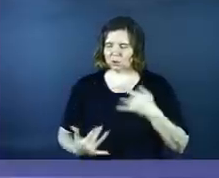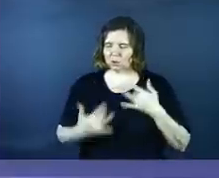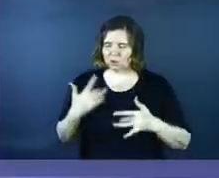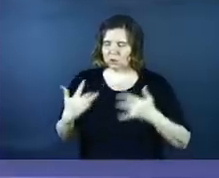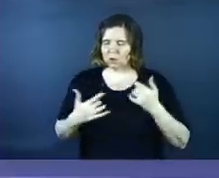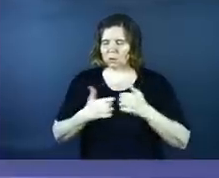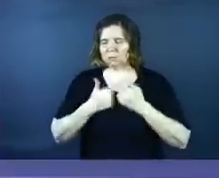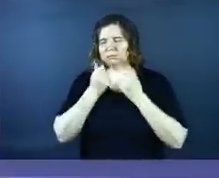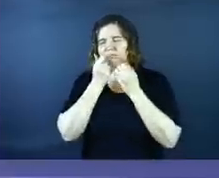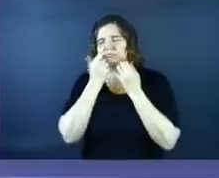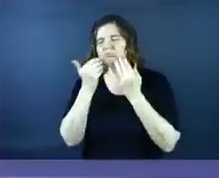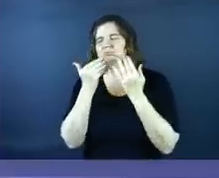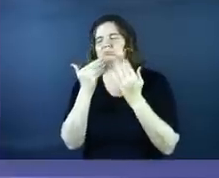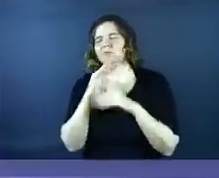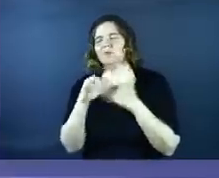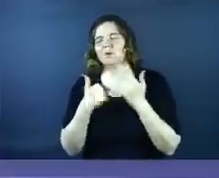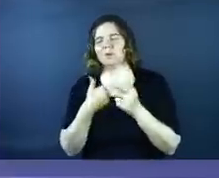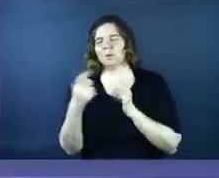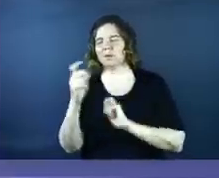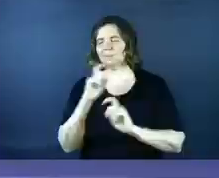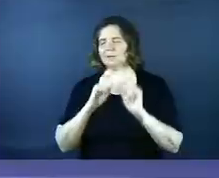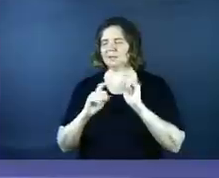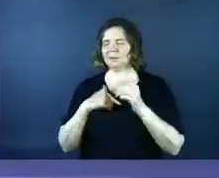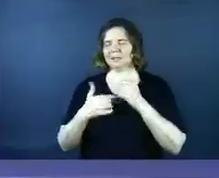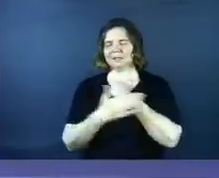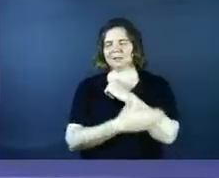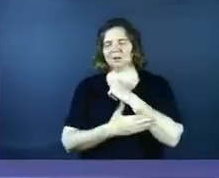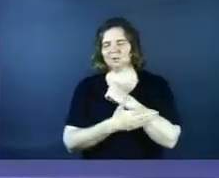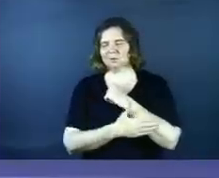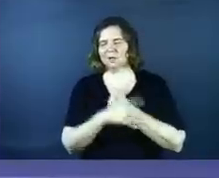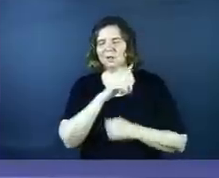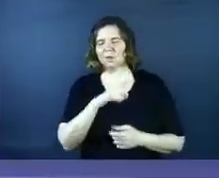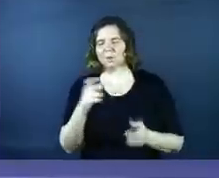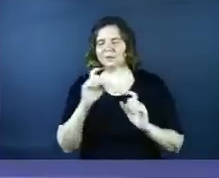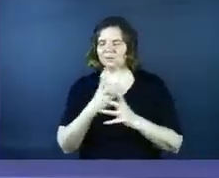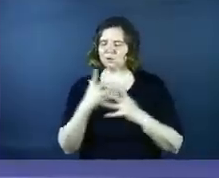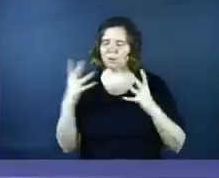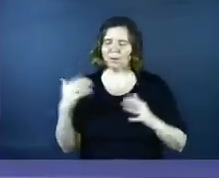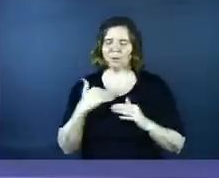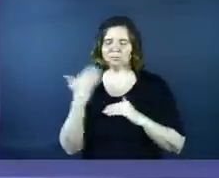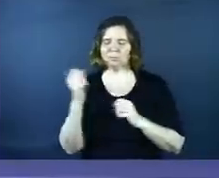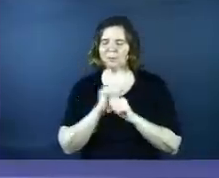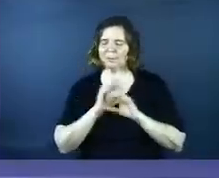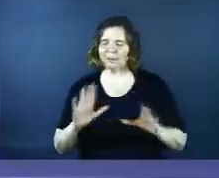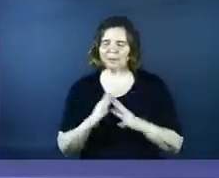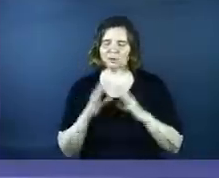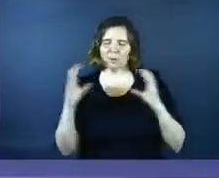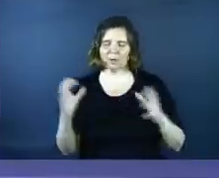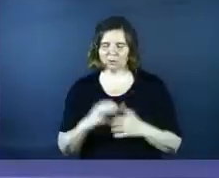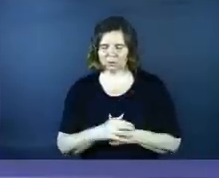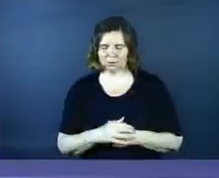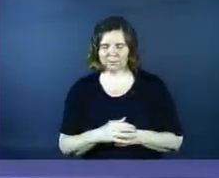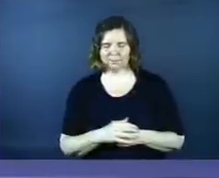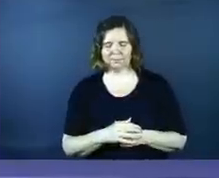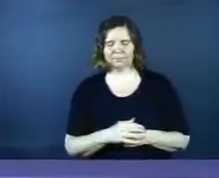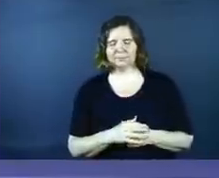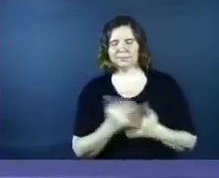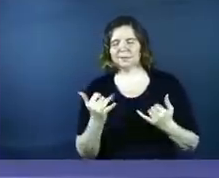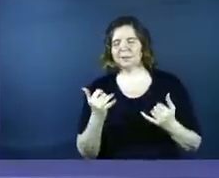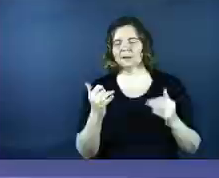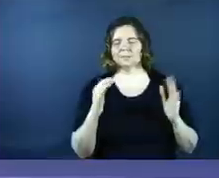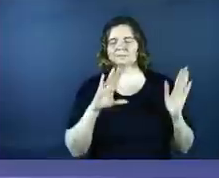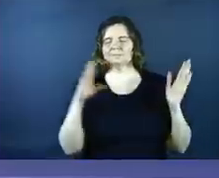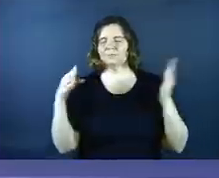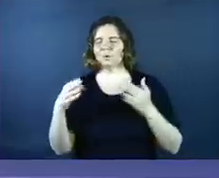with gratitude for all that we've been given in this country. Lord, we've been given so much. We've been blessed so much. As we turn the corner right